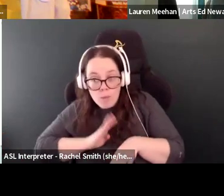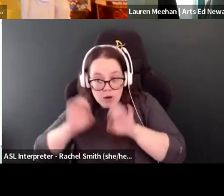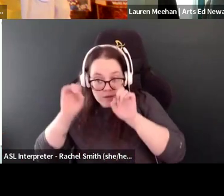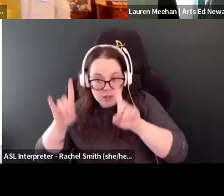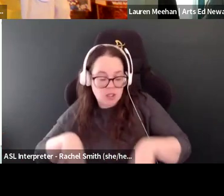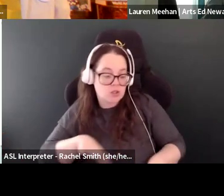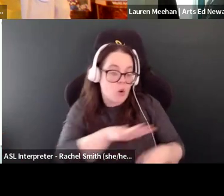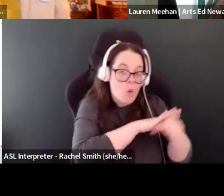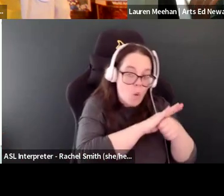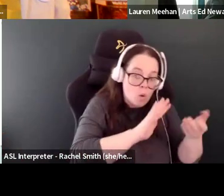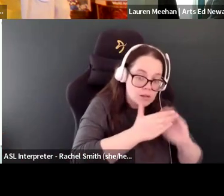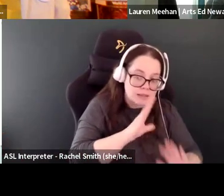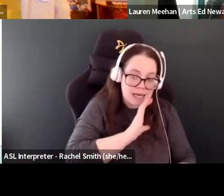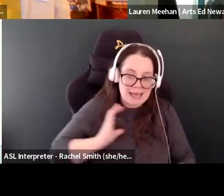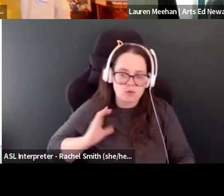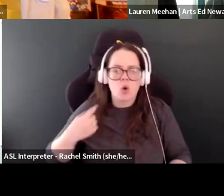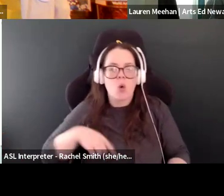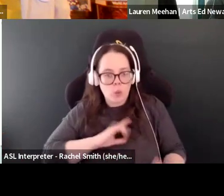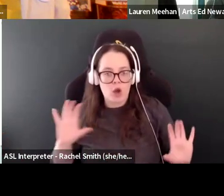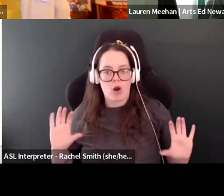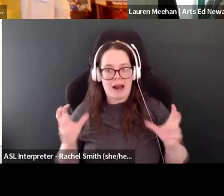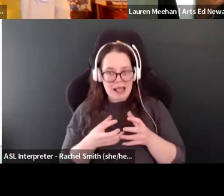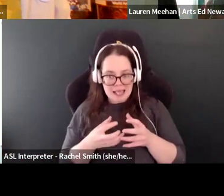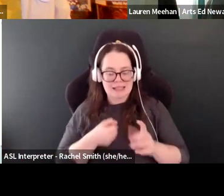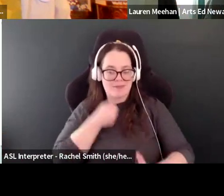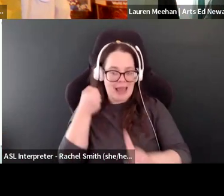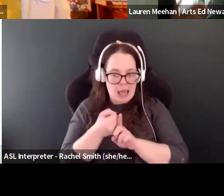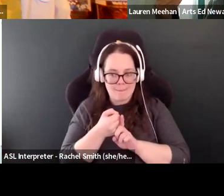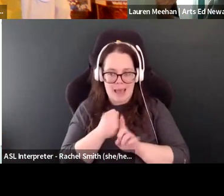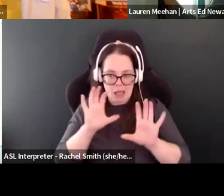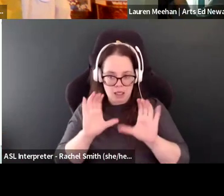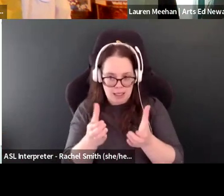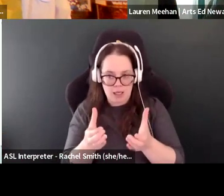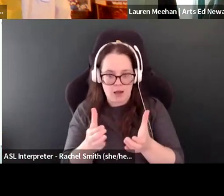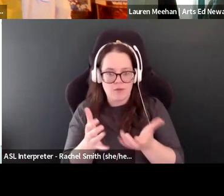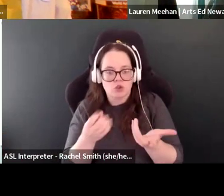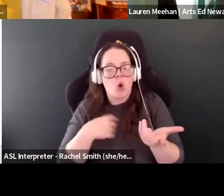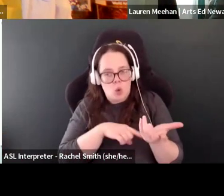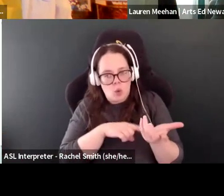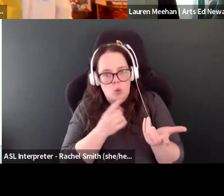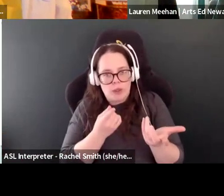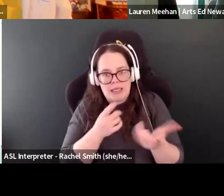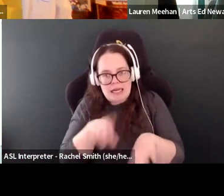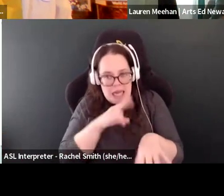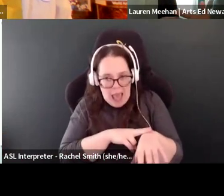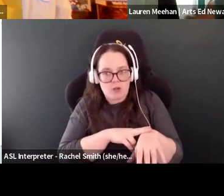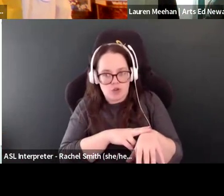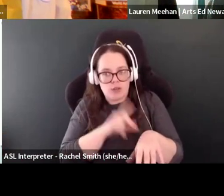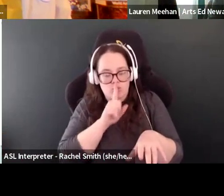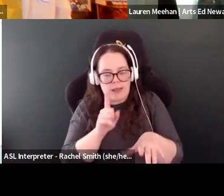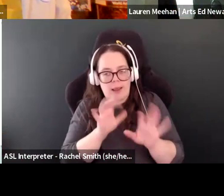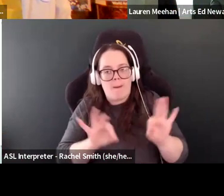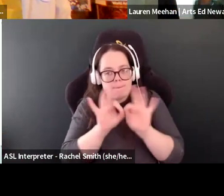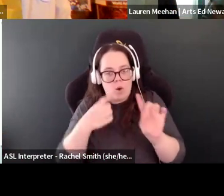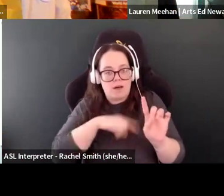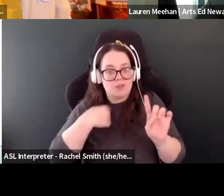city council, we are a collective impact initiative. So by just design, it was really important to us that we had all the players at the table,